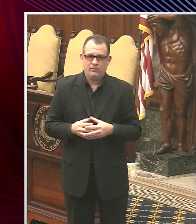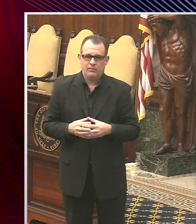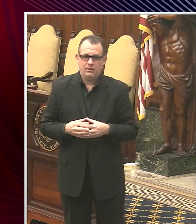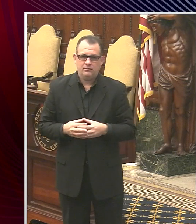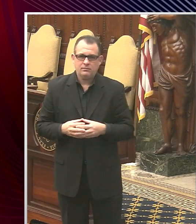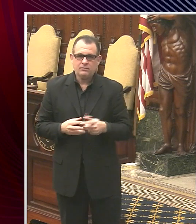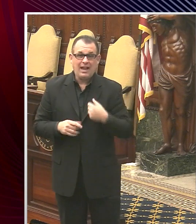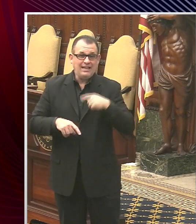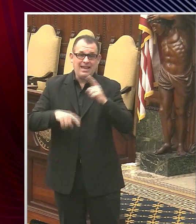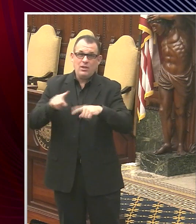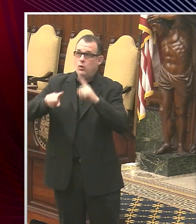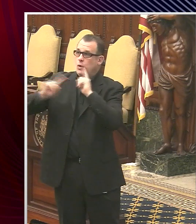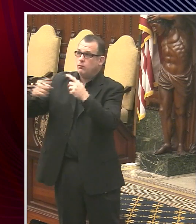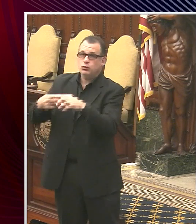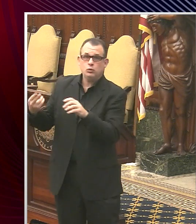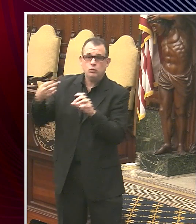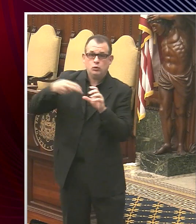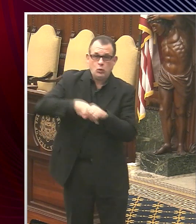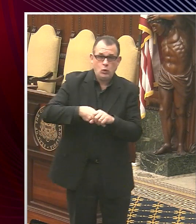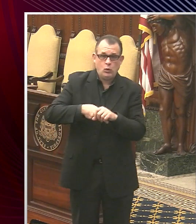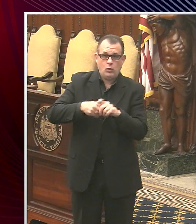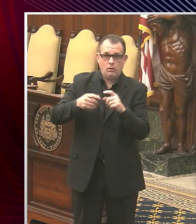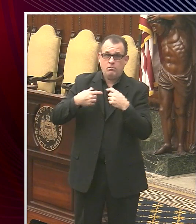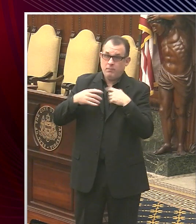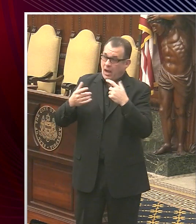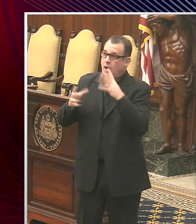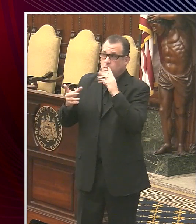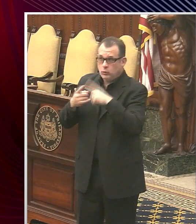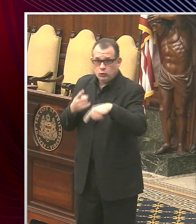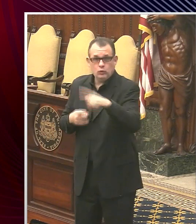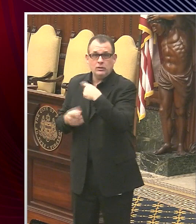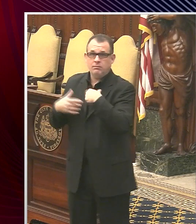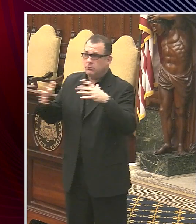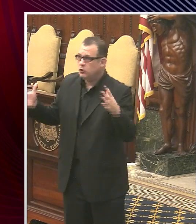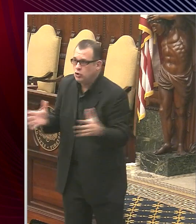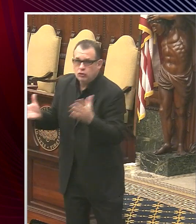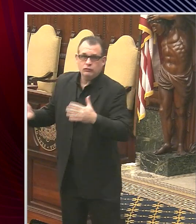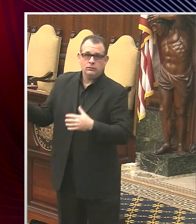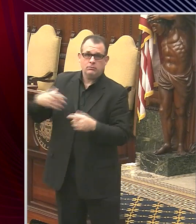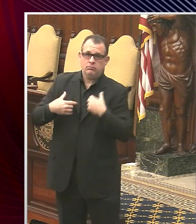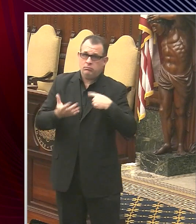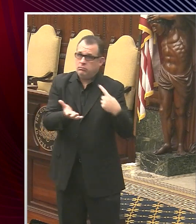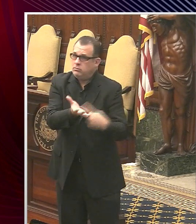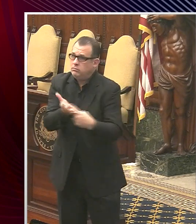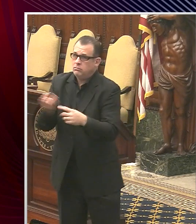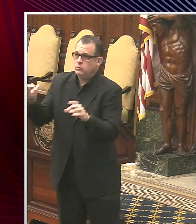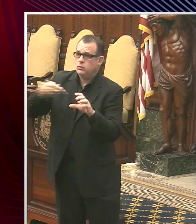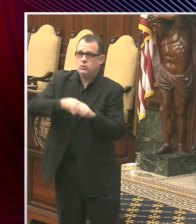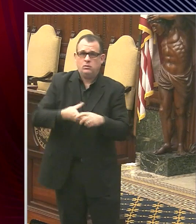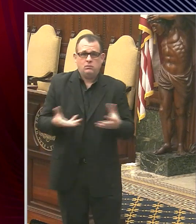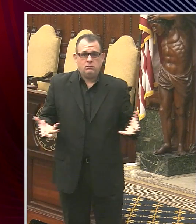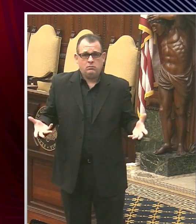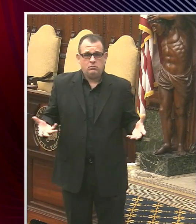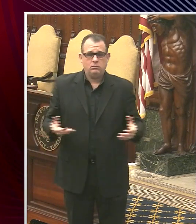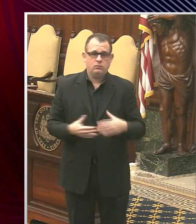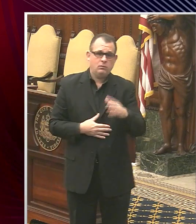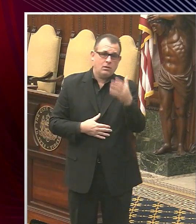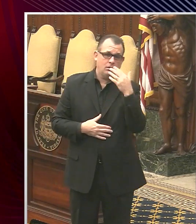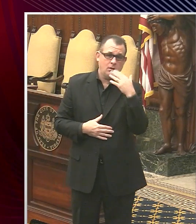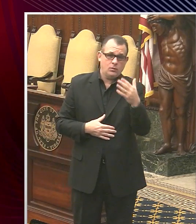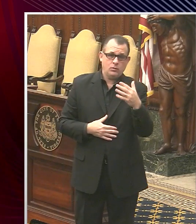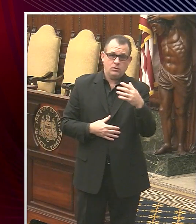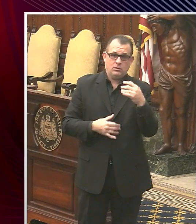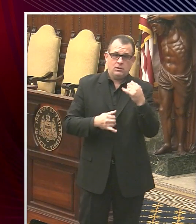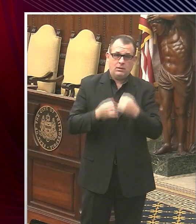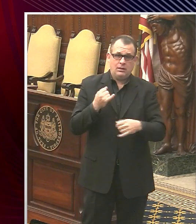but I talk to them regularly, and I will encourage them to engage in this conversation. Thank you. Thanks, Martin. Next up, I have Alan Yu